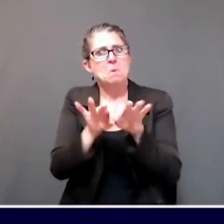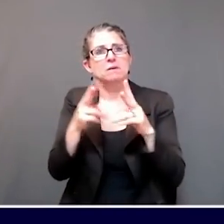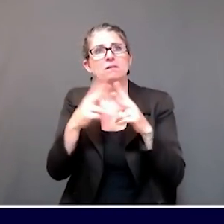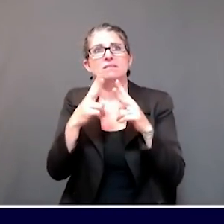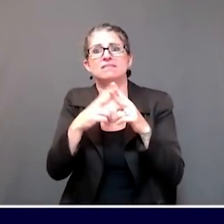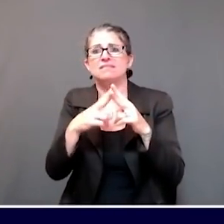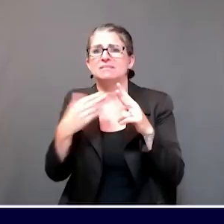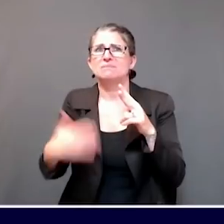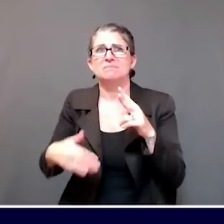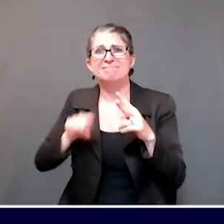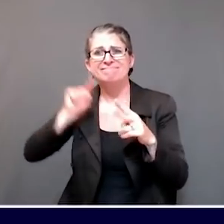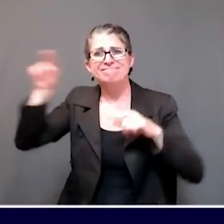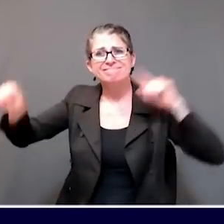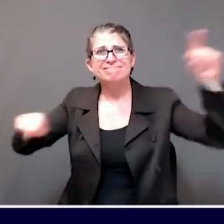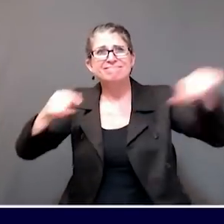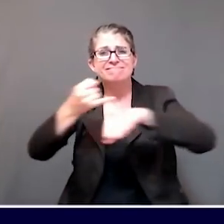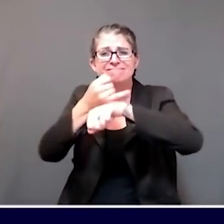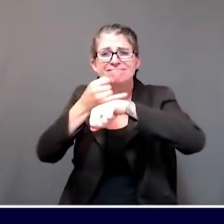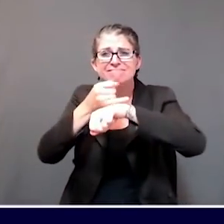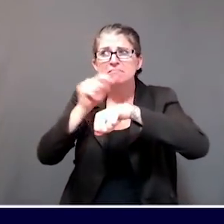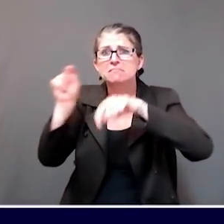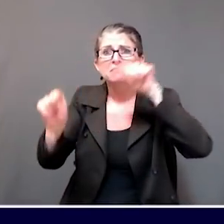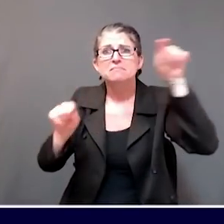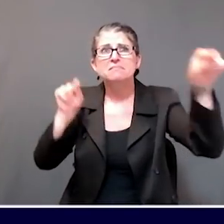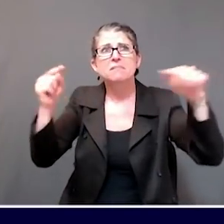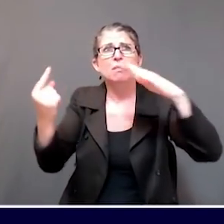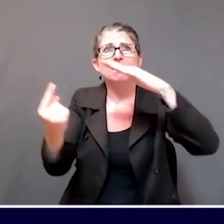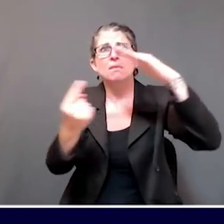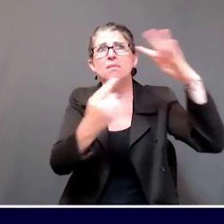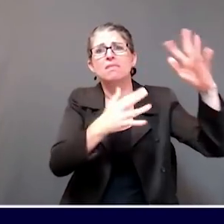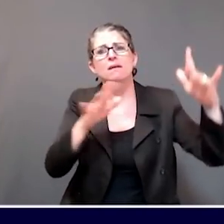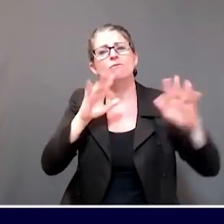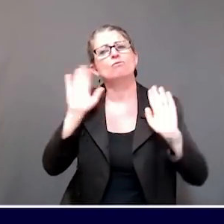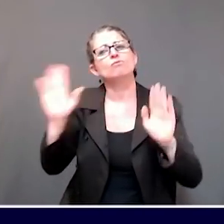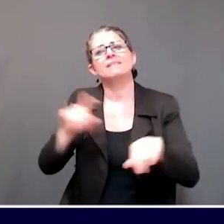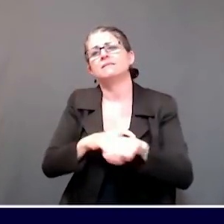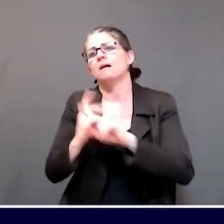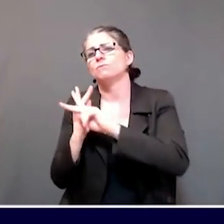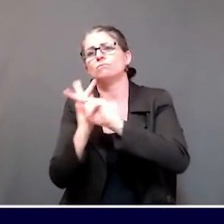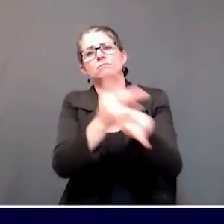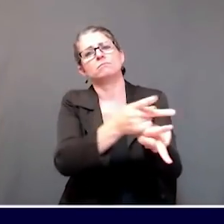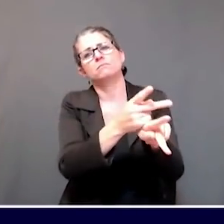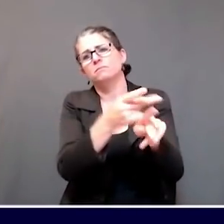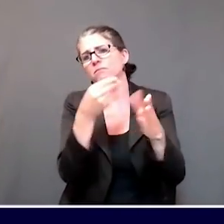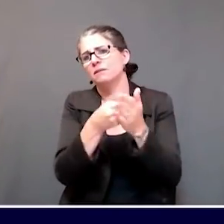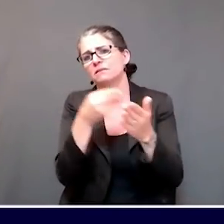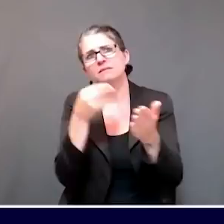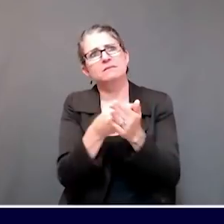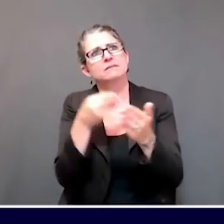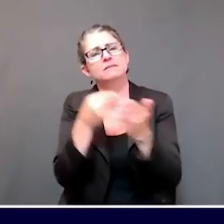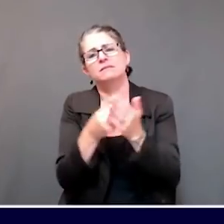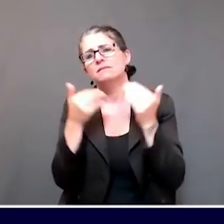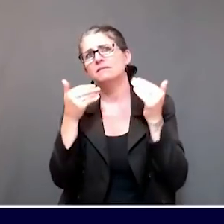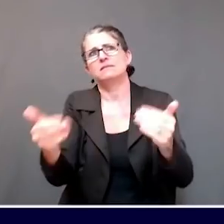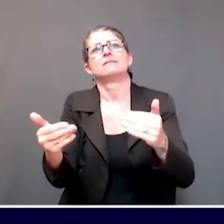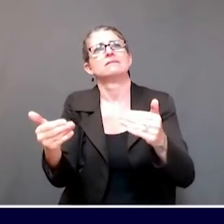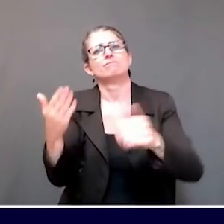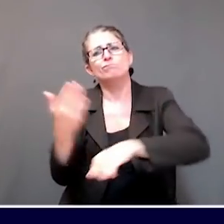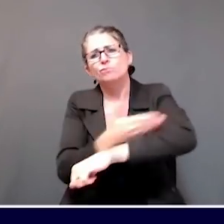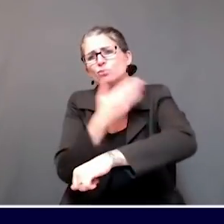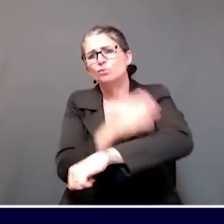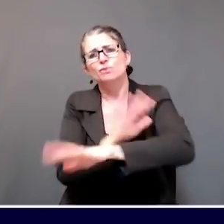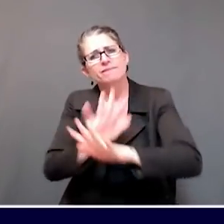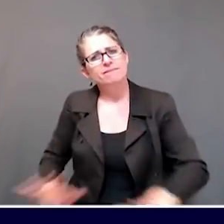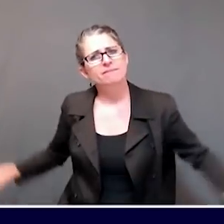be a better time to borrow money for governmental capital expenses for infrastructure and whatnot. The transportation